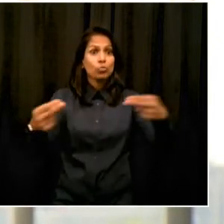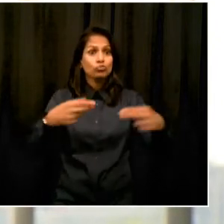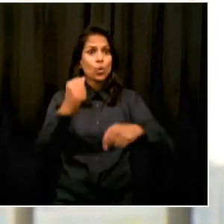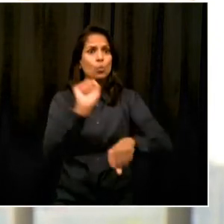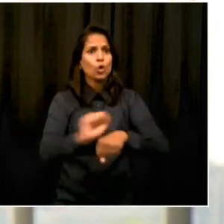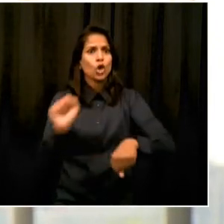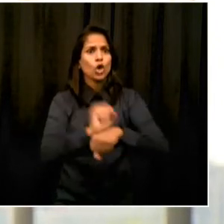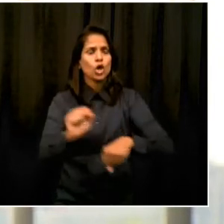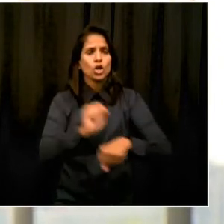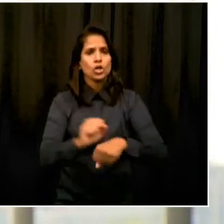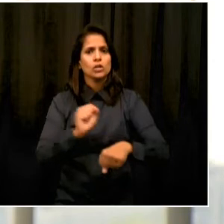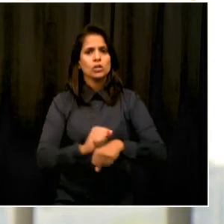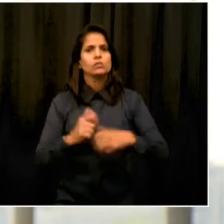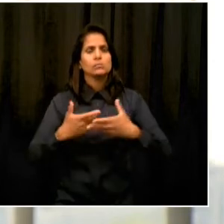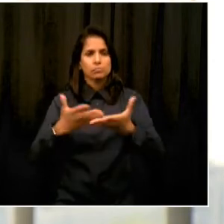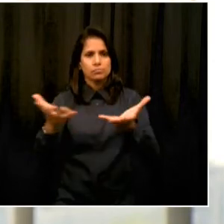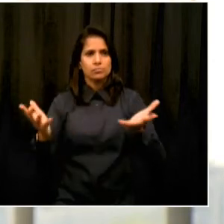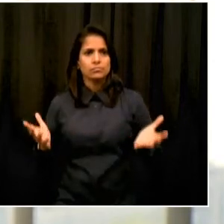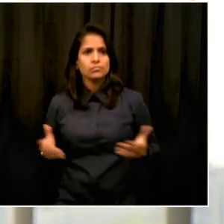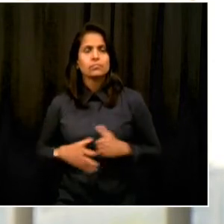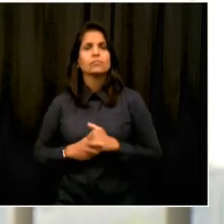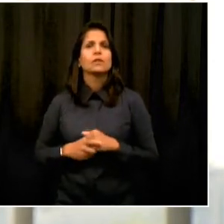you want to? Where's James? You want to add?